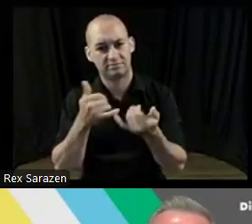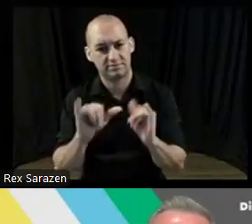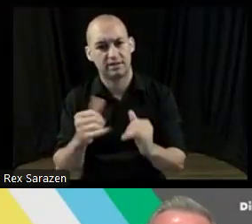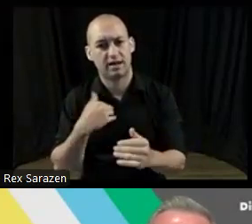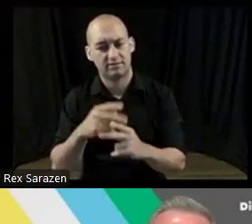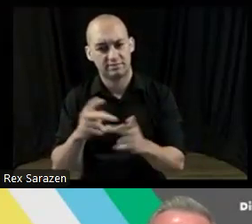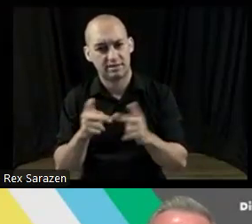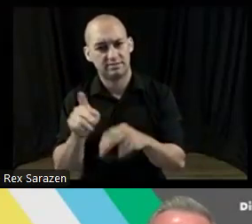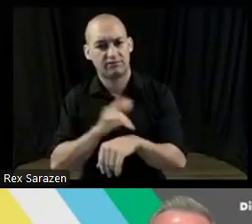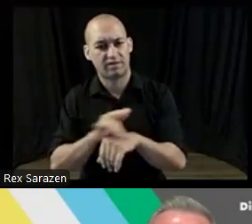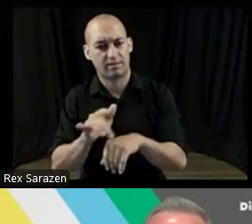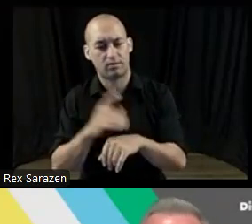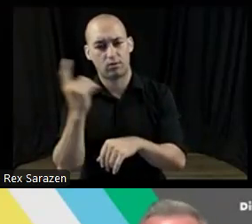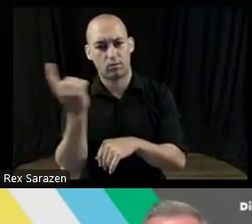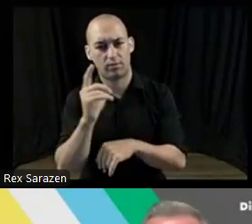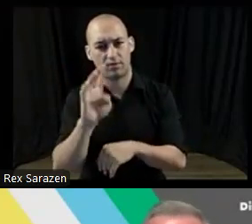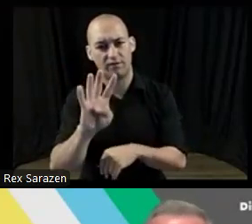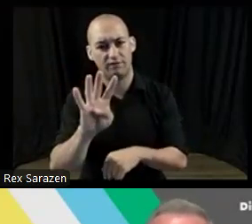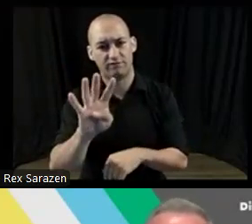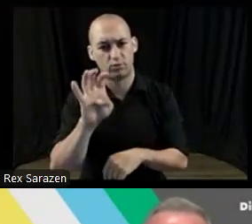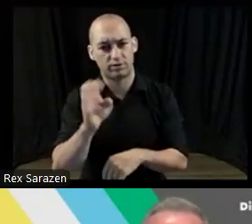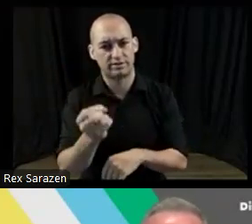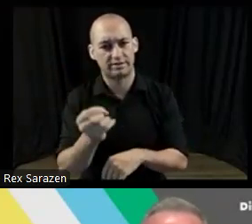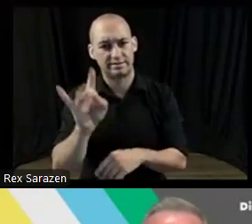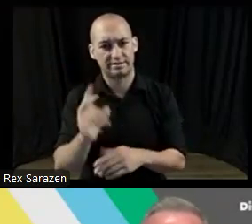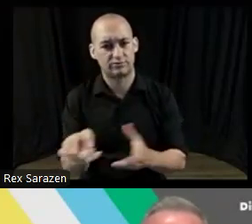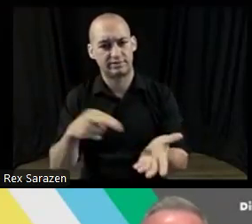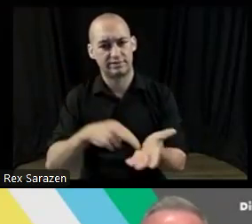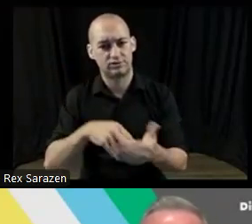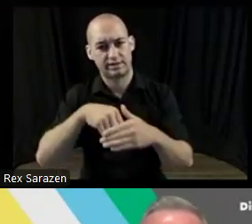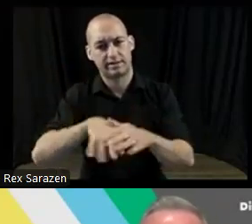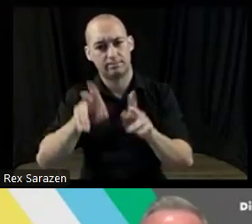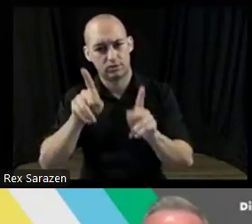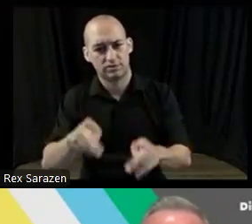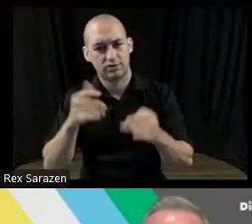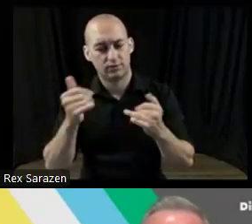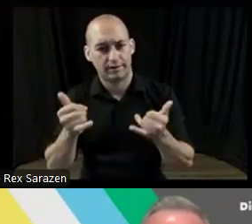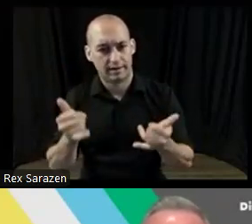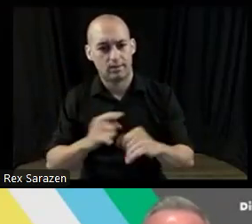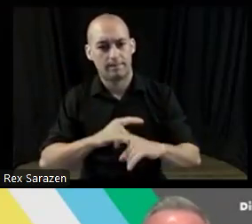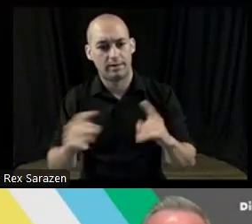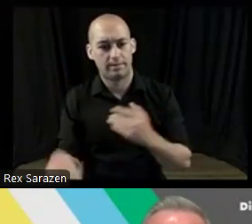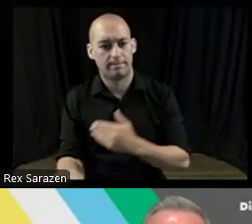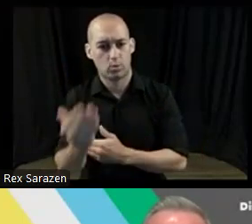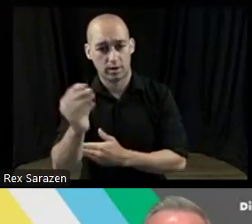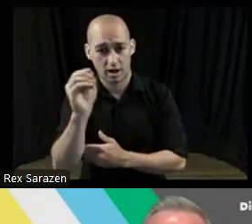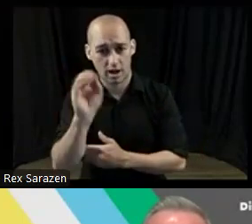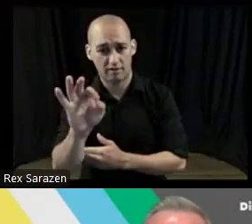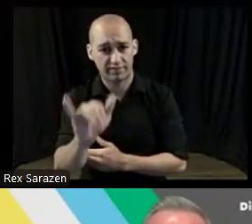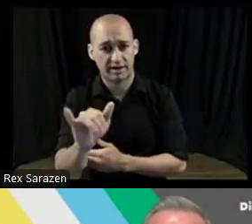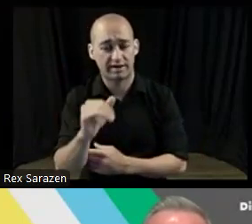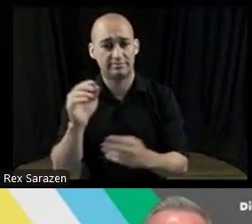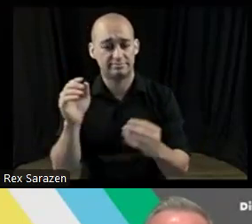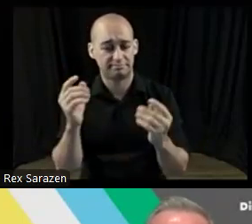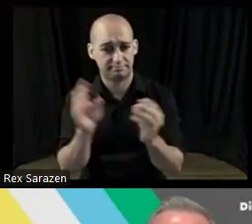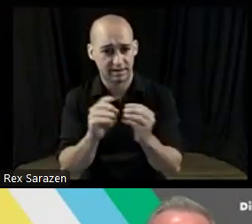only 418 are registered in person right now. But even morning of the event, people can register for